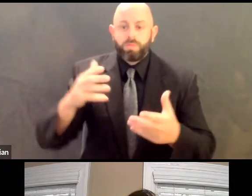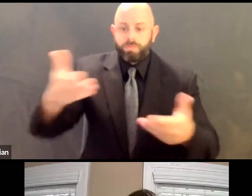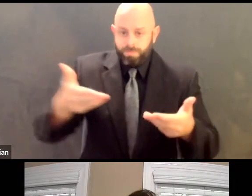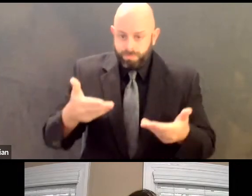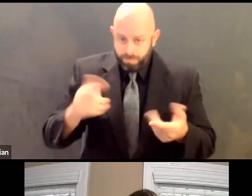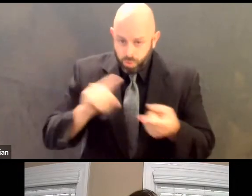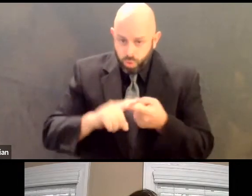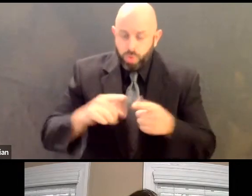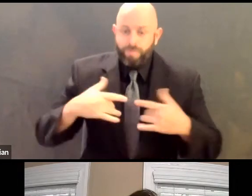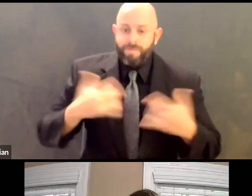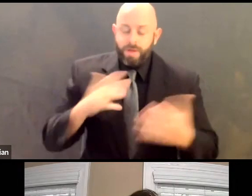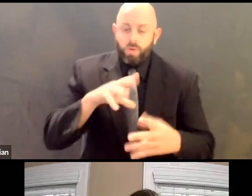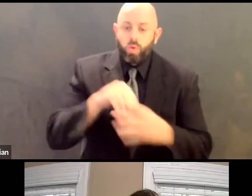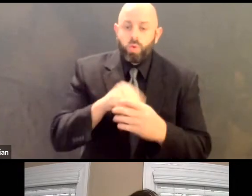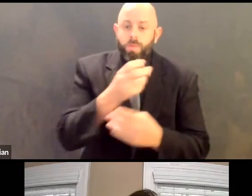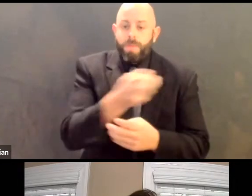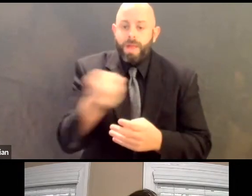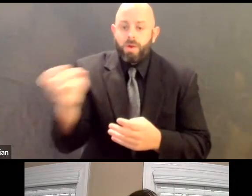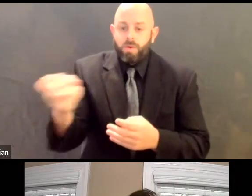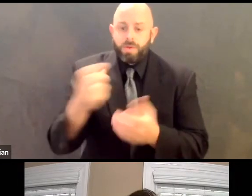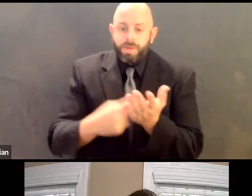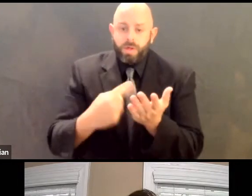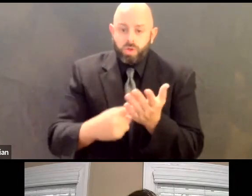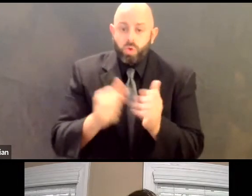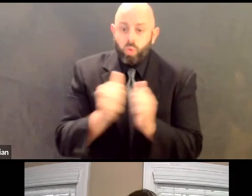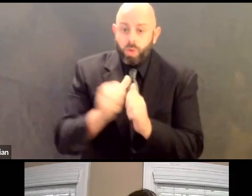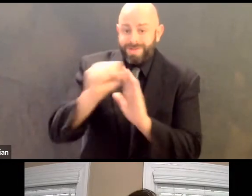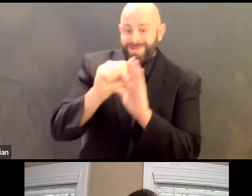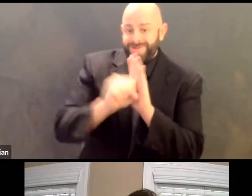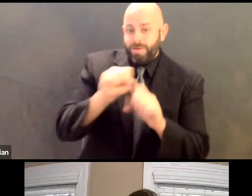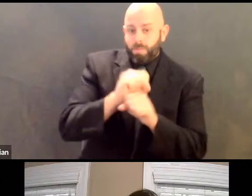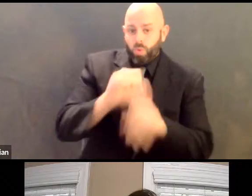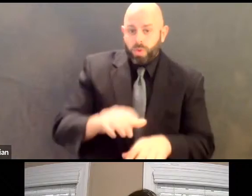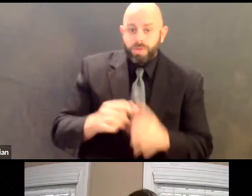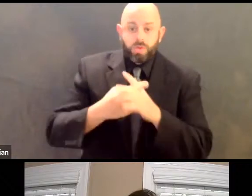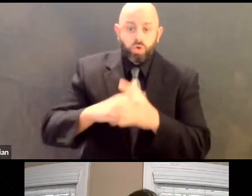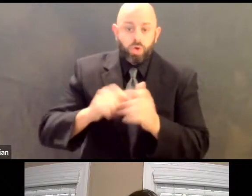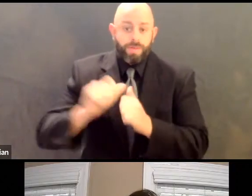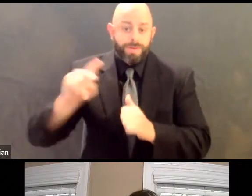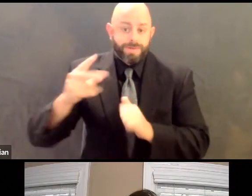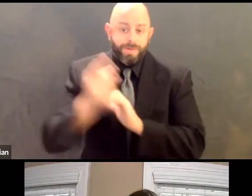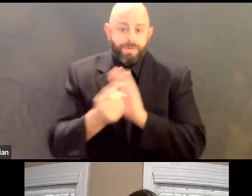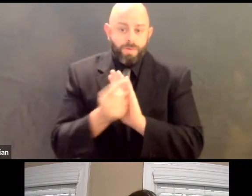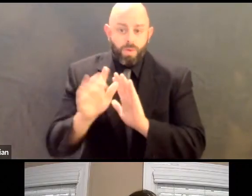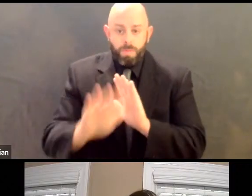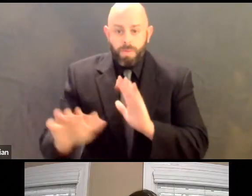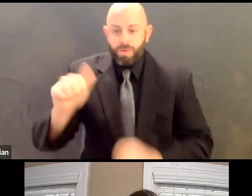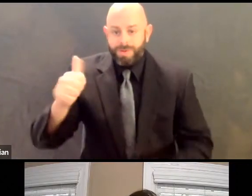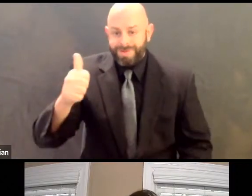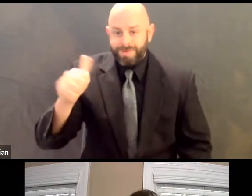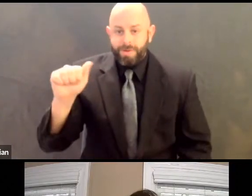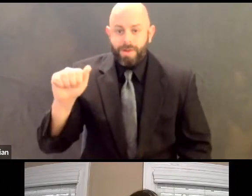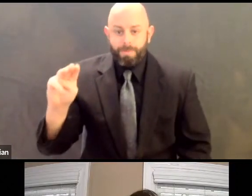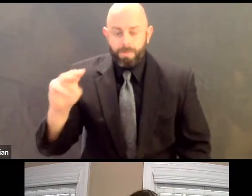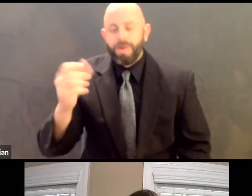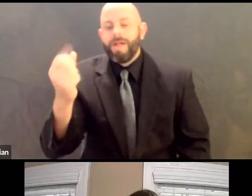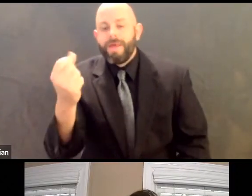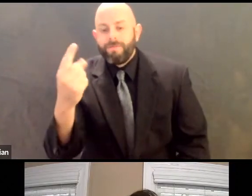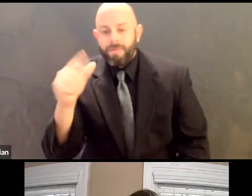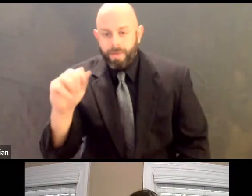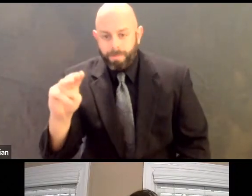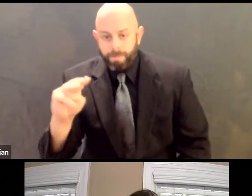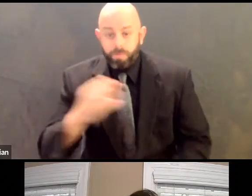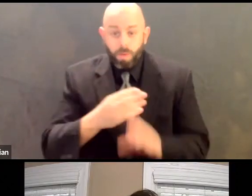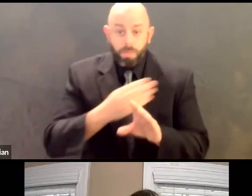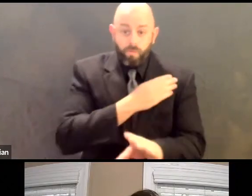state employees during our second hour, beginning at approximately 11:10 a.m. But before we hear from Senator Harkin, I